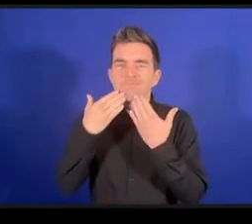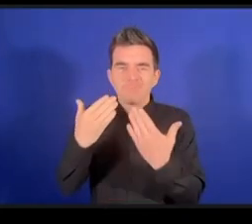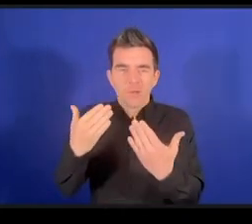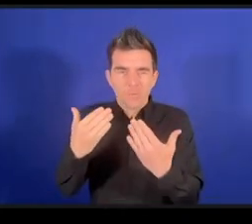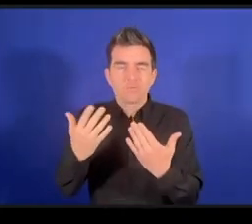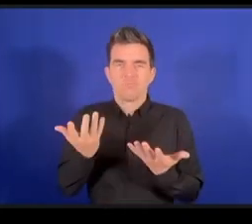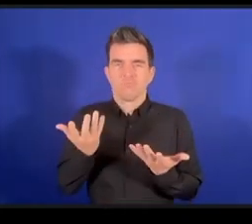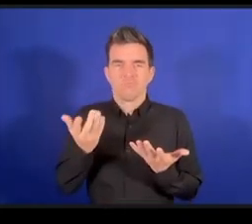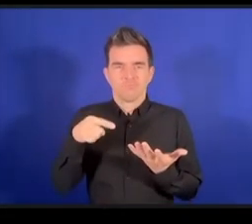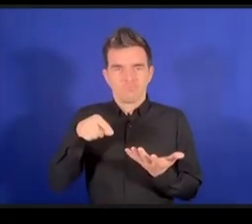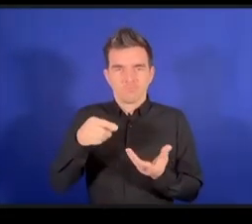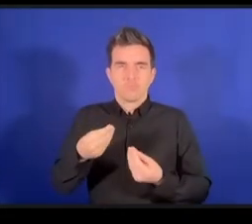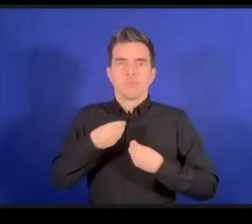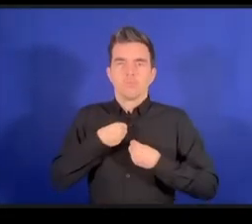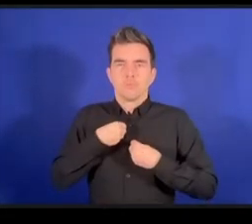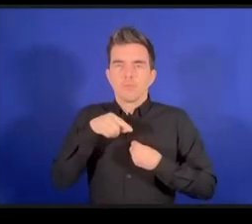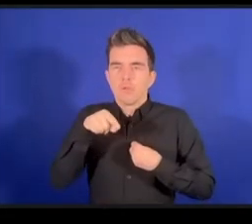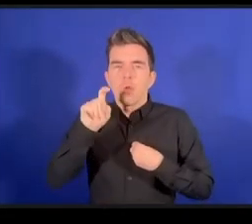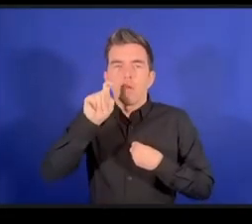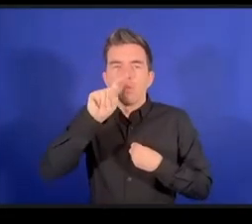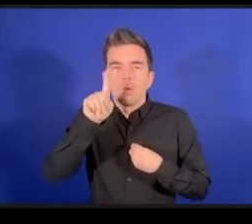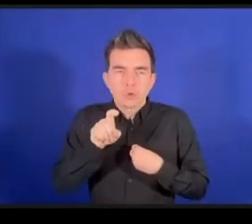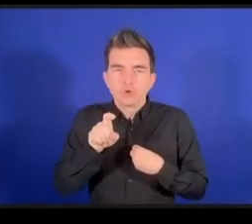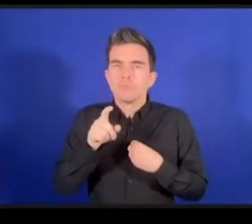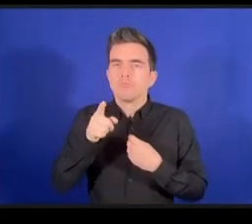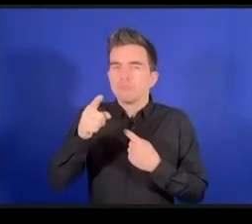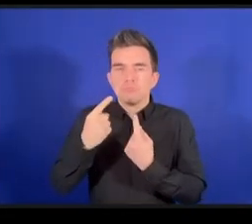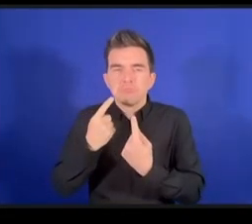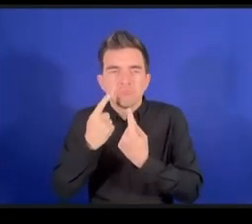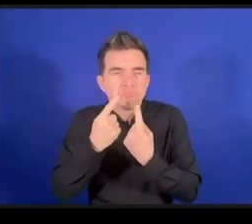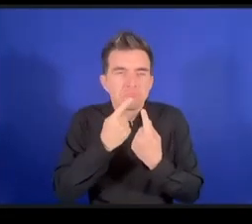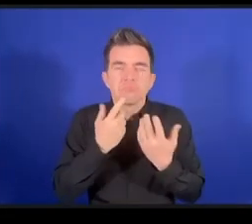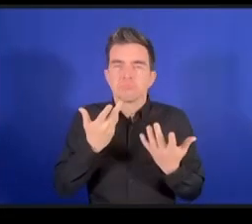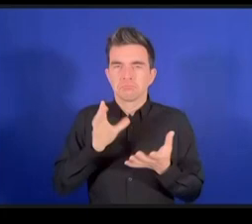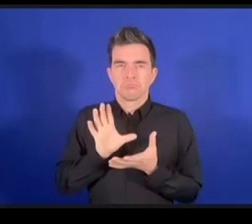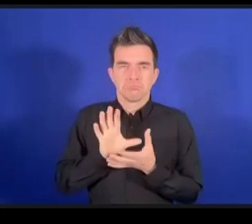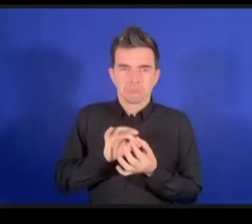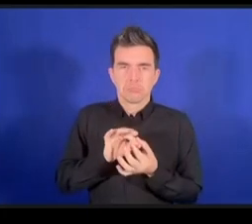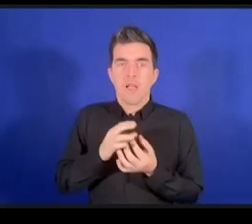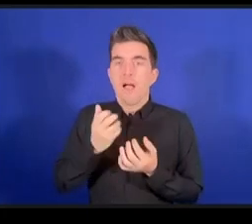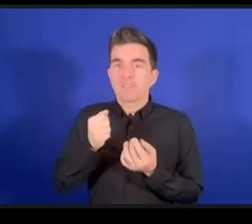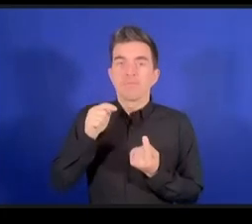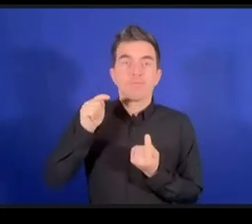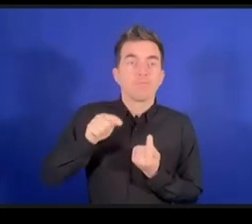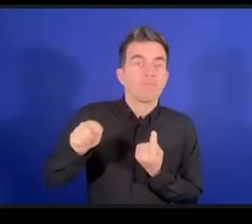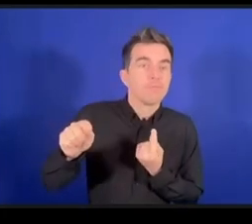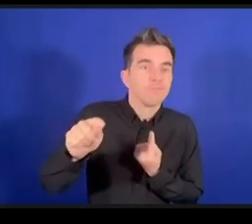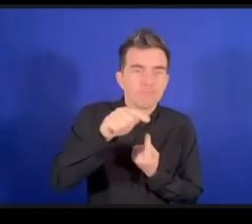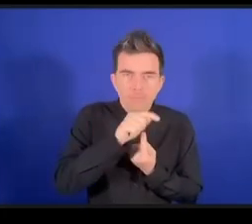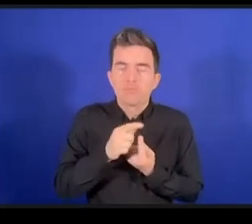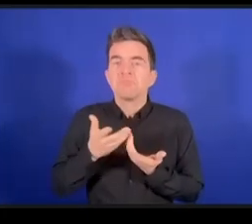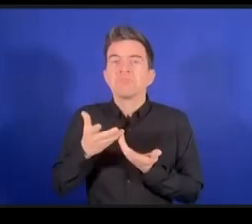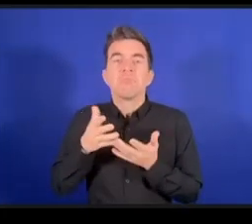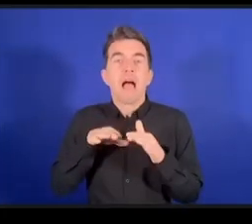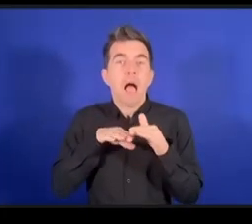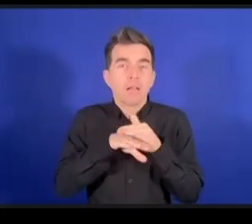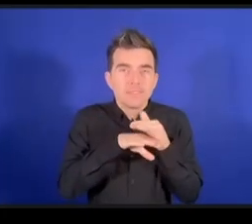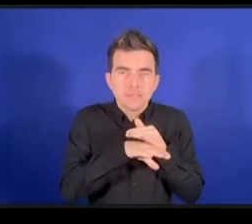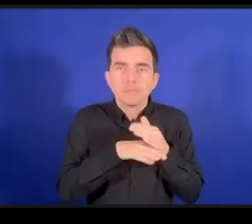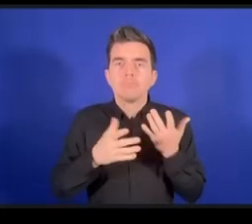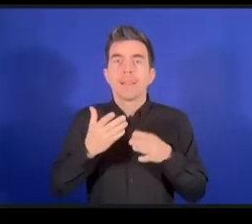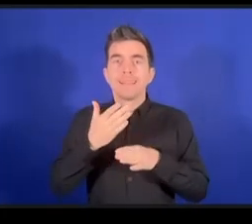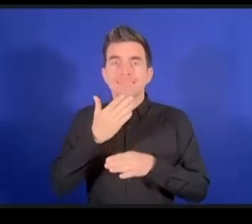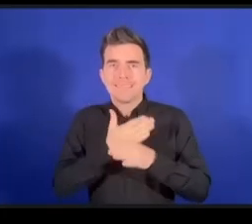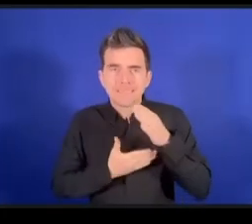on Accessibility and Disability, of which I co-coordinate, is one of the earliest